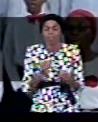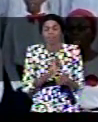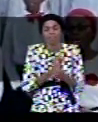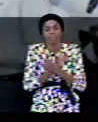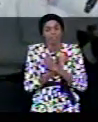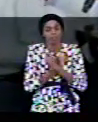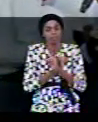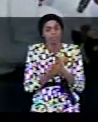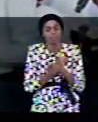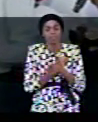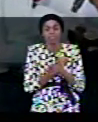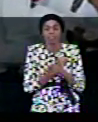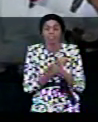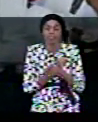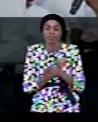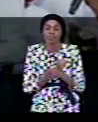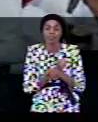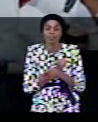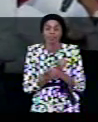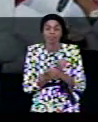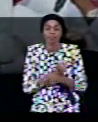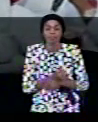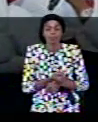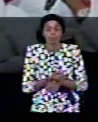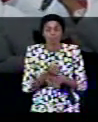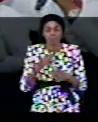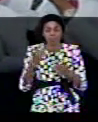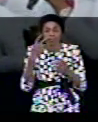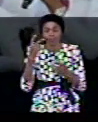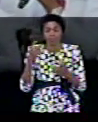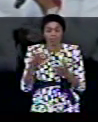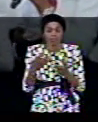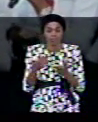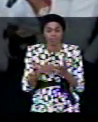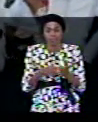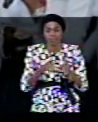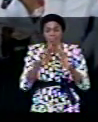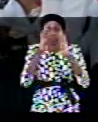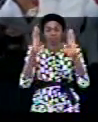how I love thee, sing and sing.